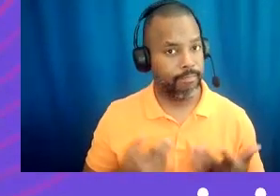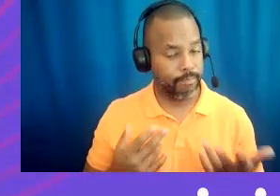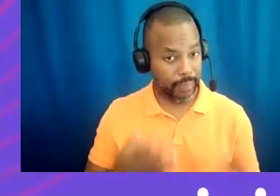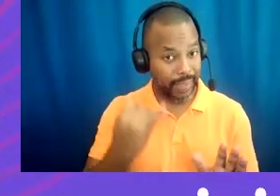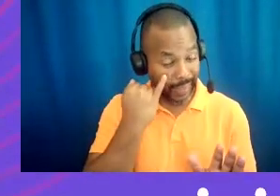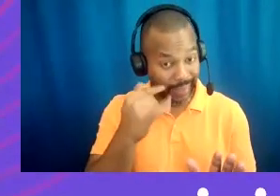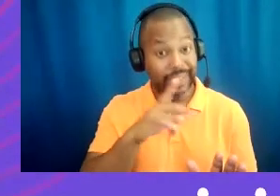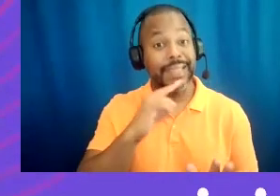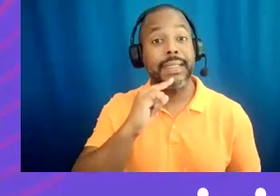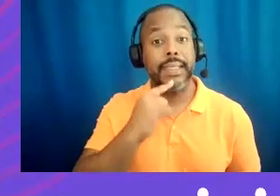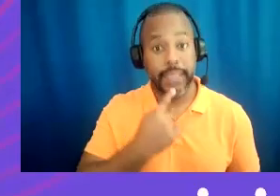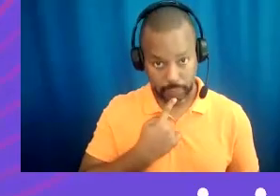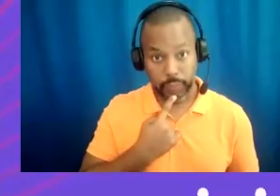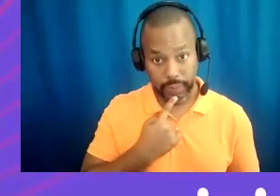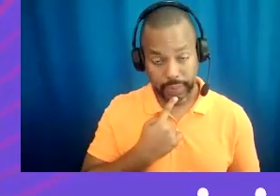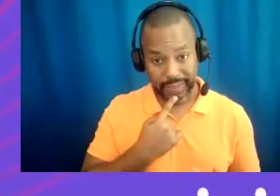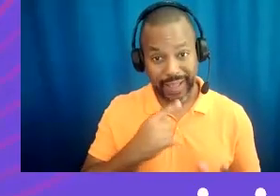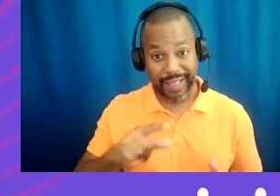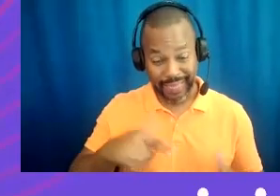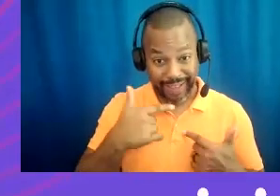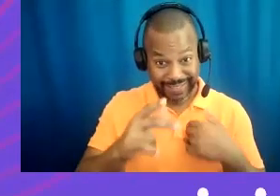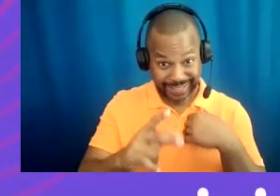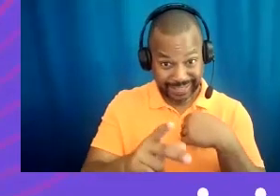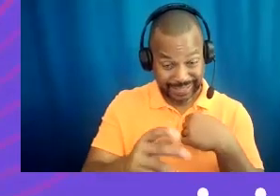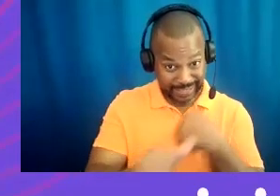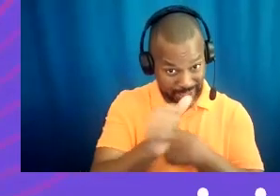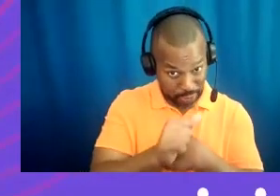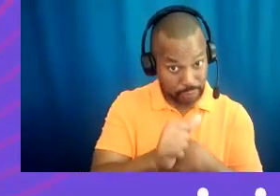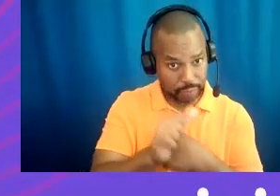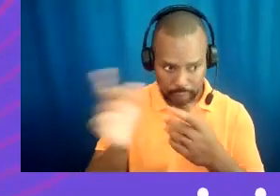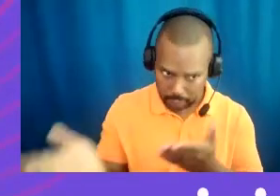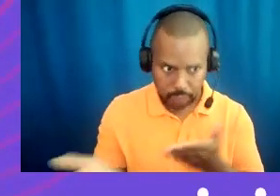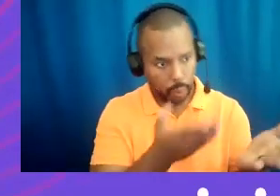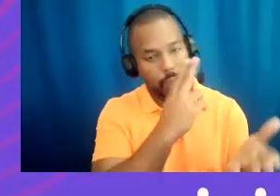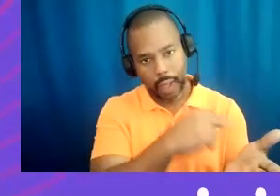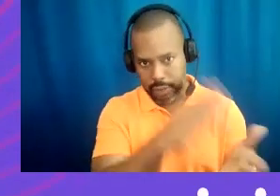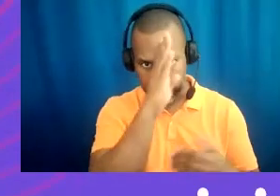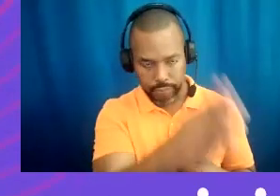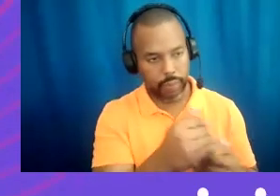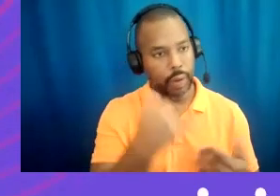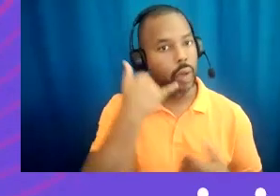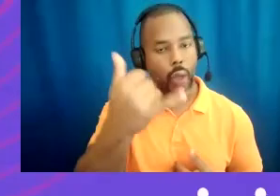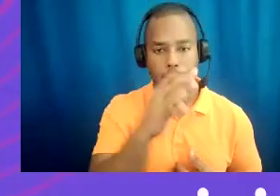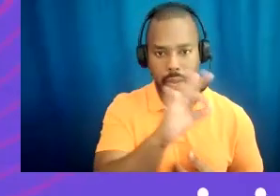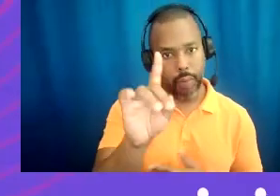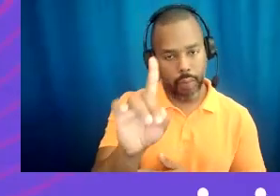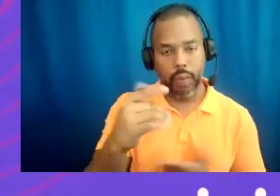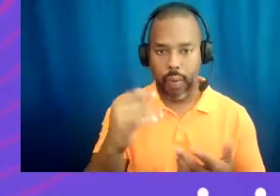a life-threatening condition or a medical emergency, please go to your nearest hospital or emergency room or call 911.